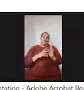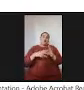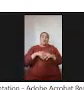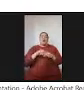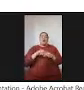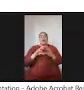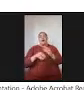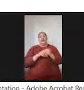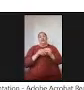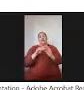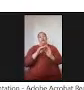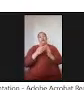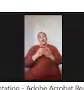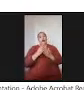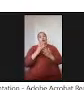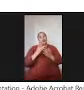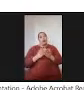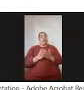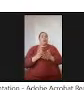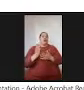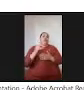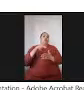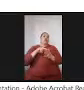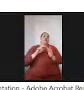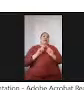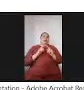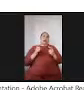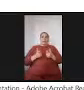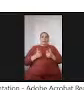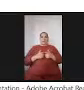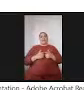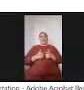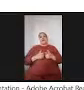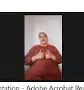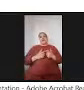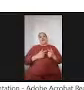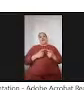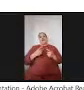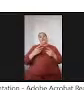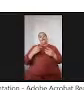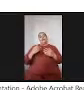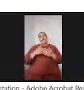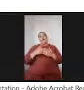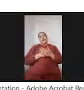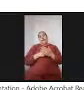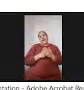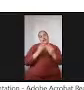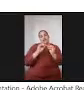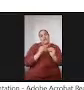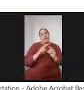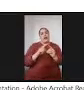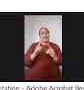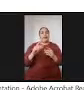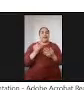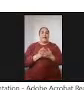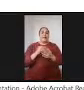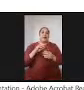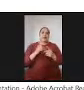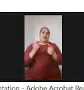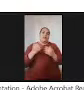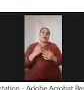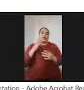funding that will be coming through to standing committees in the adjustments estimate, he is currently showing a saving specifically within the budget. So it looks